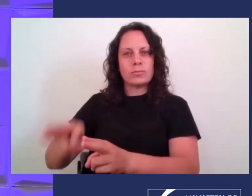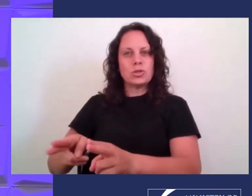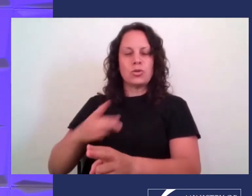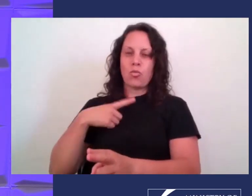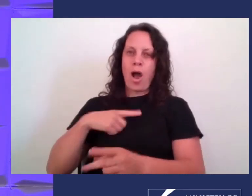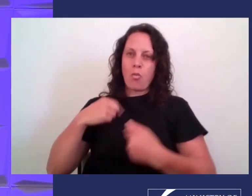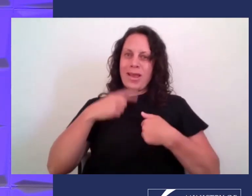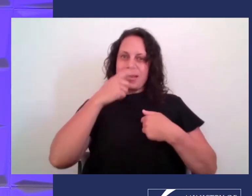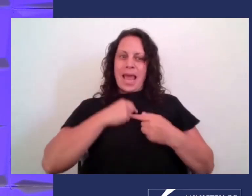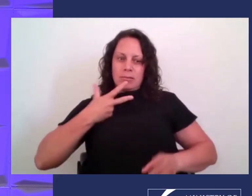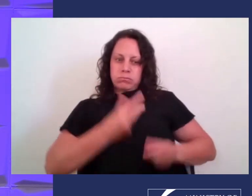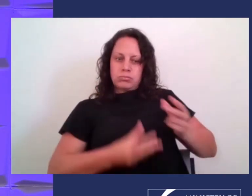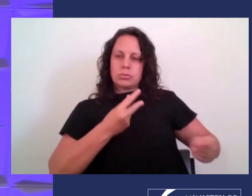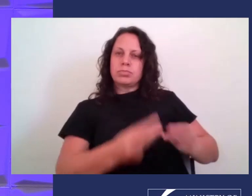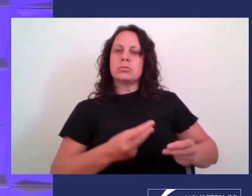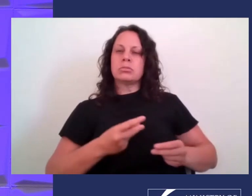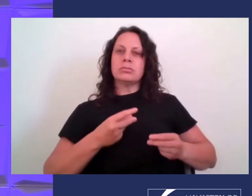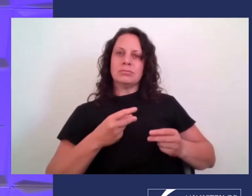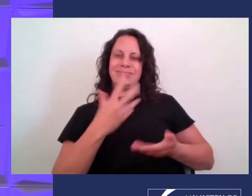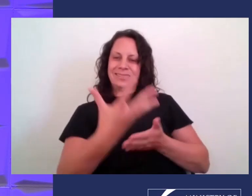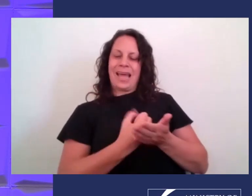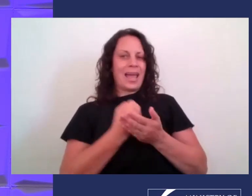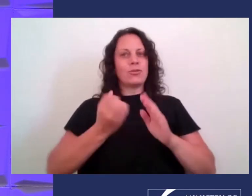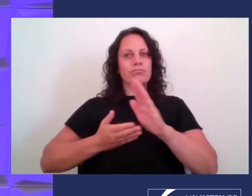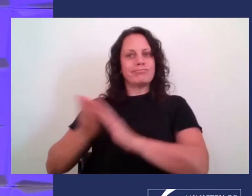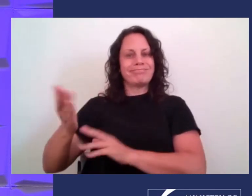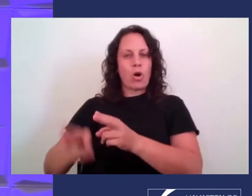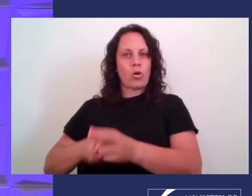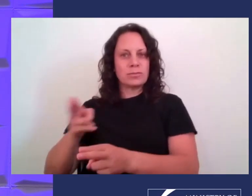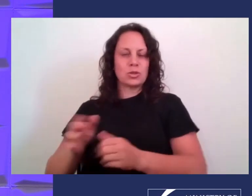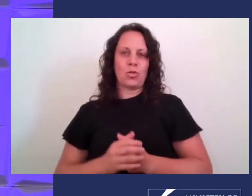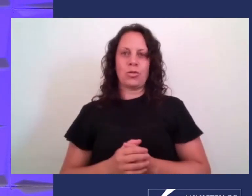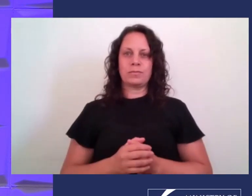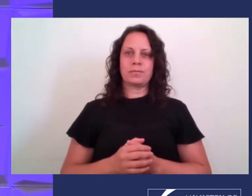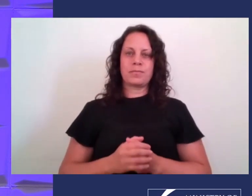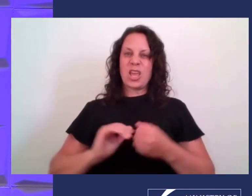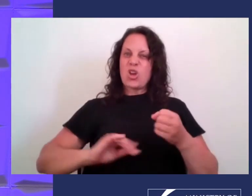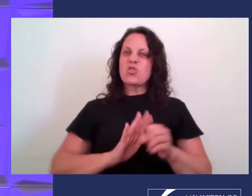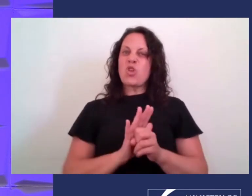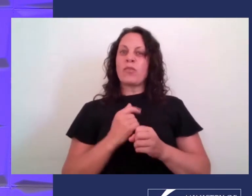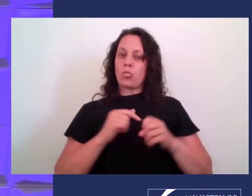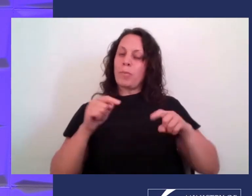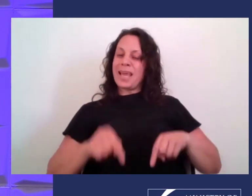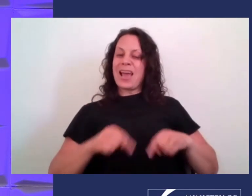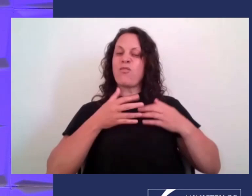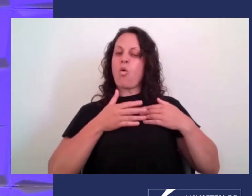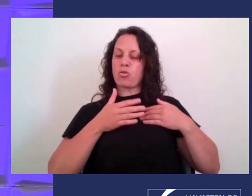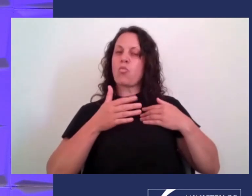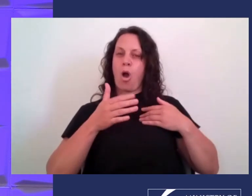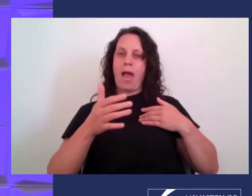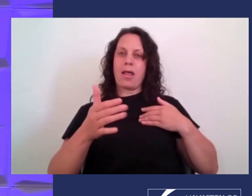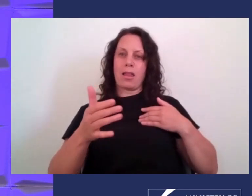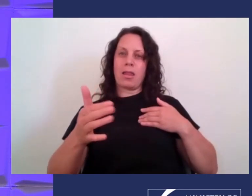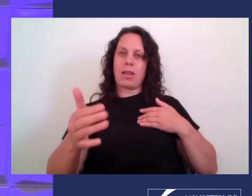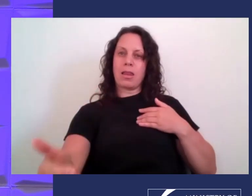hospital. The COVID-19 pandemic, COVID-19 looks like it's going to be with us for a while. We really want to get